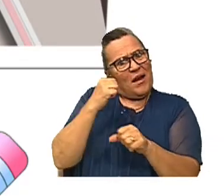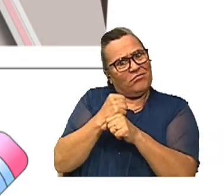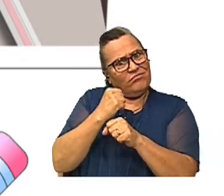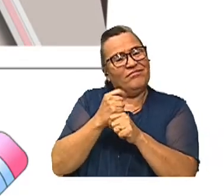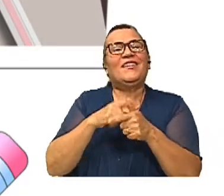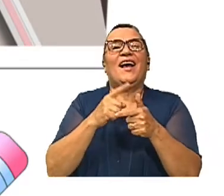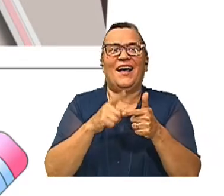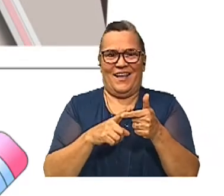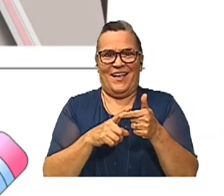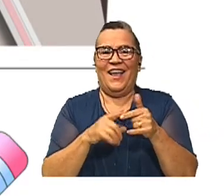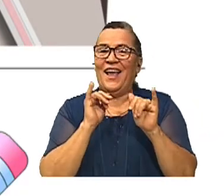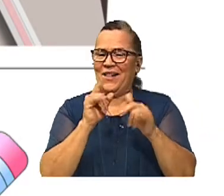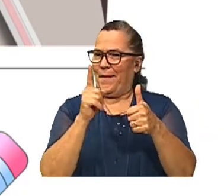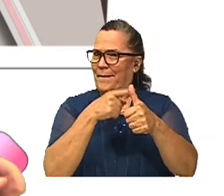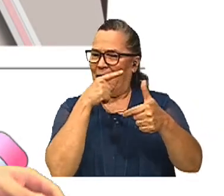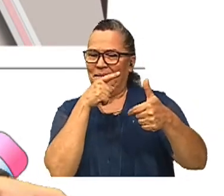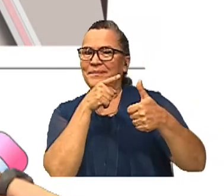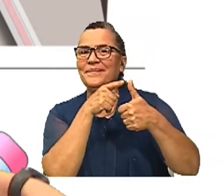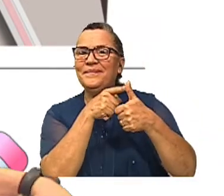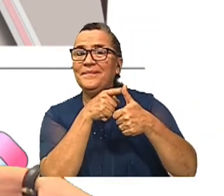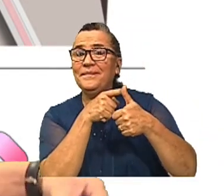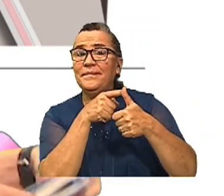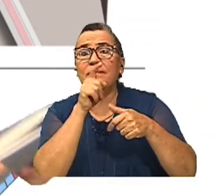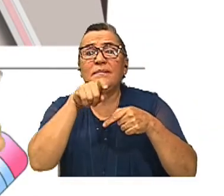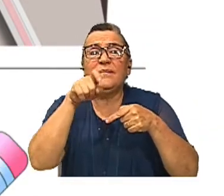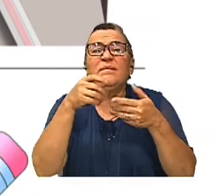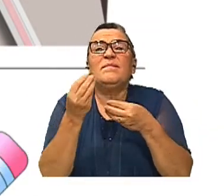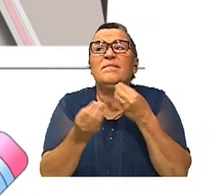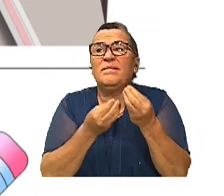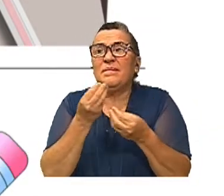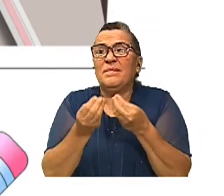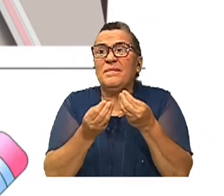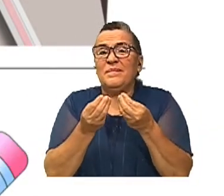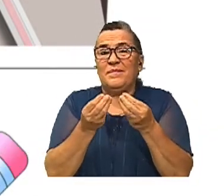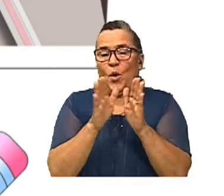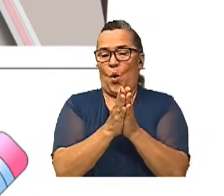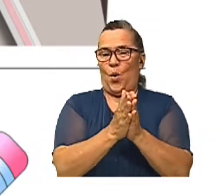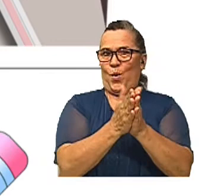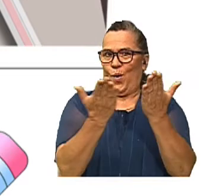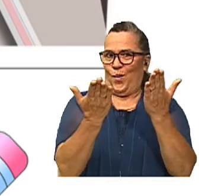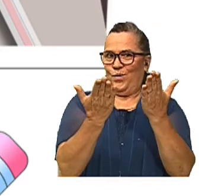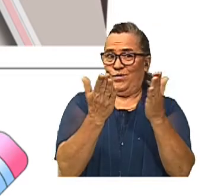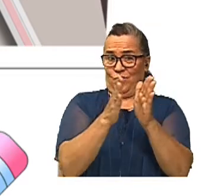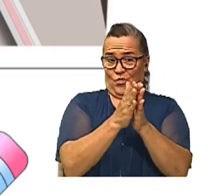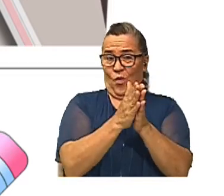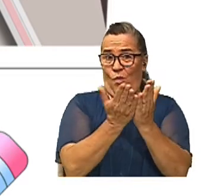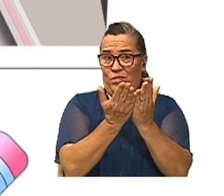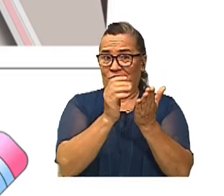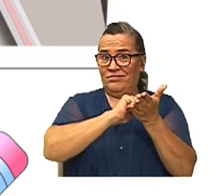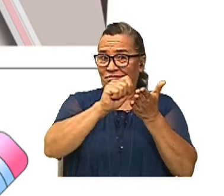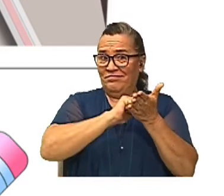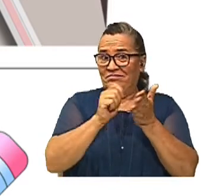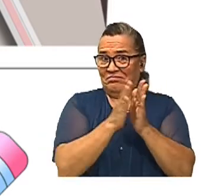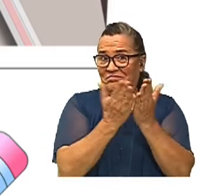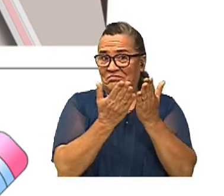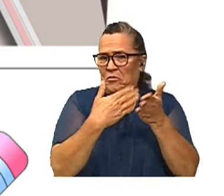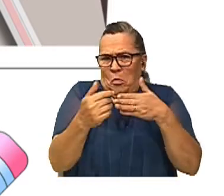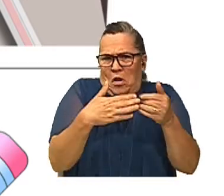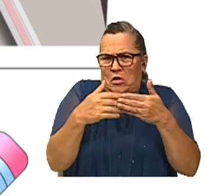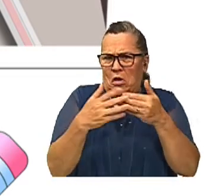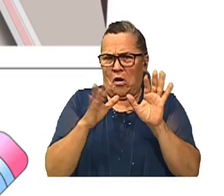So, first, we need a notebook to work, right? Any notebook, it's